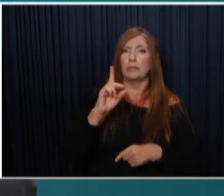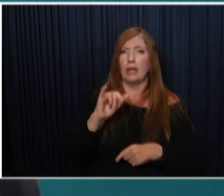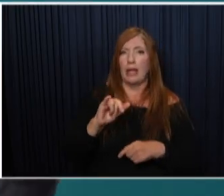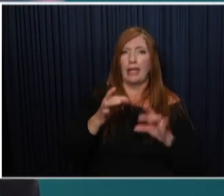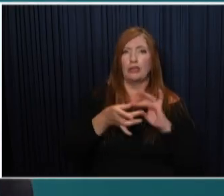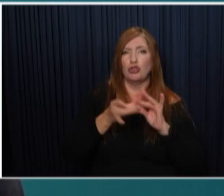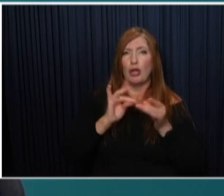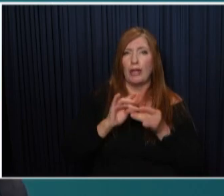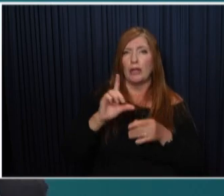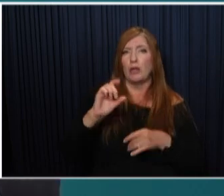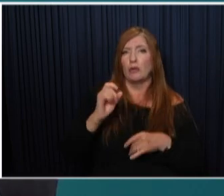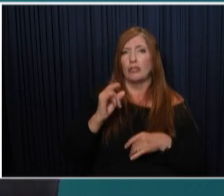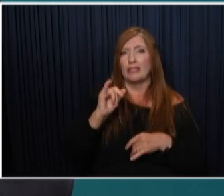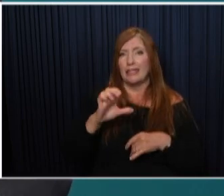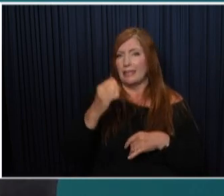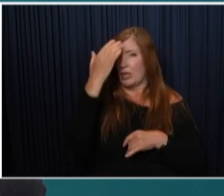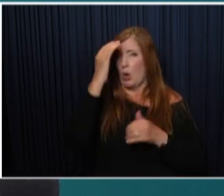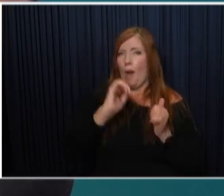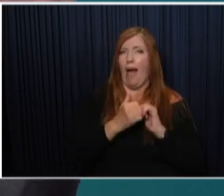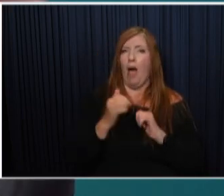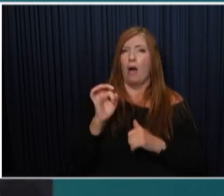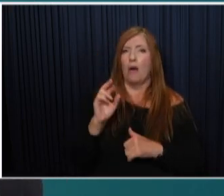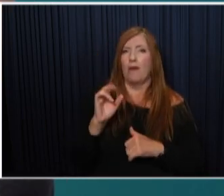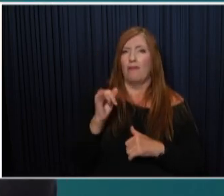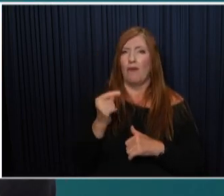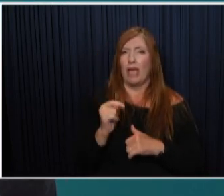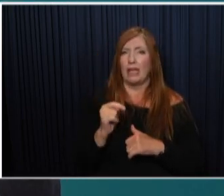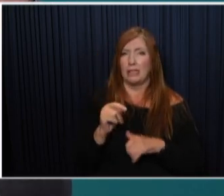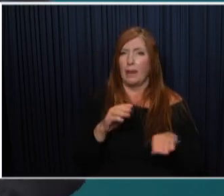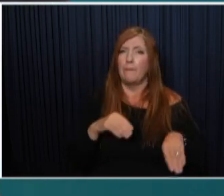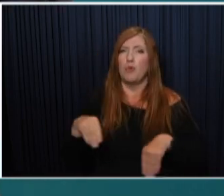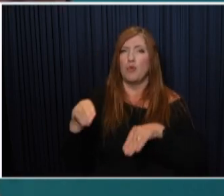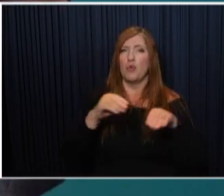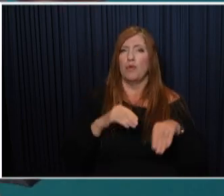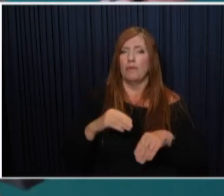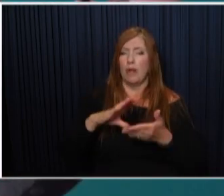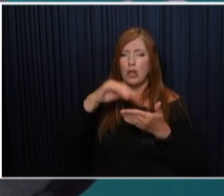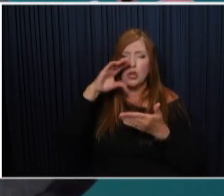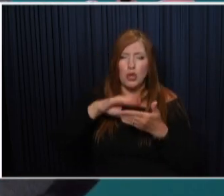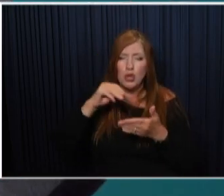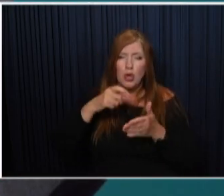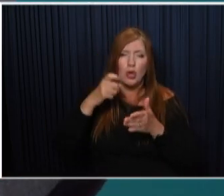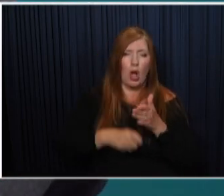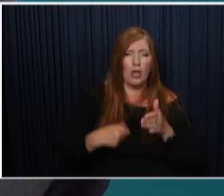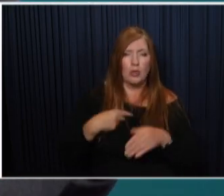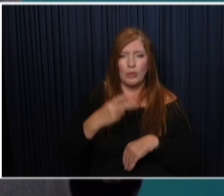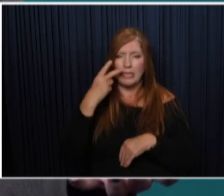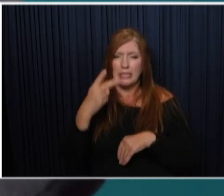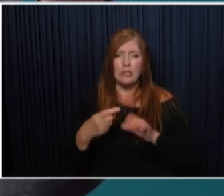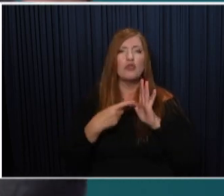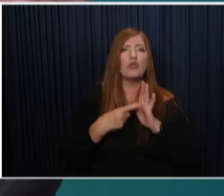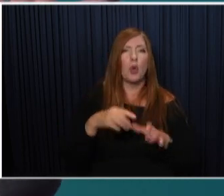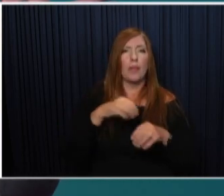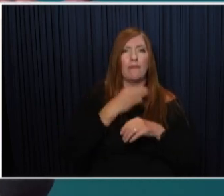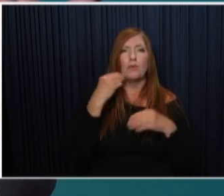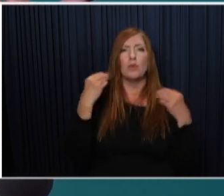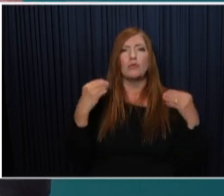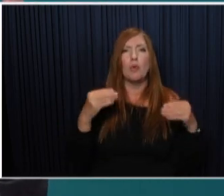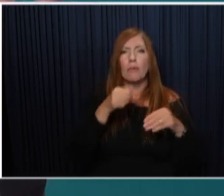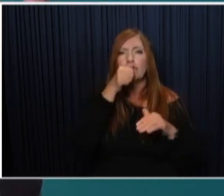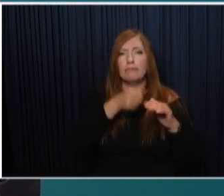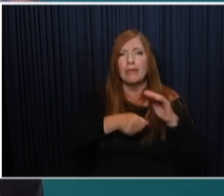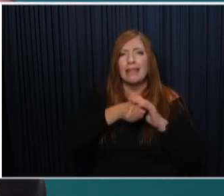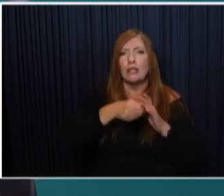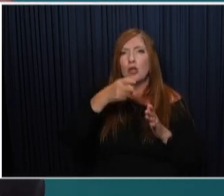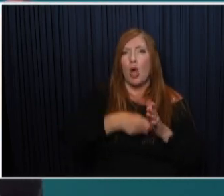learned how freight moves. I also learned where the cost that we see reflected at the grocery store, those hidden costs,